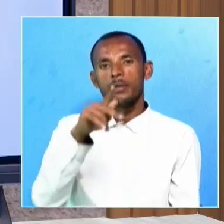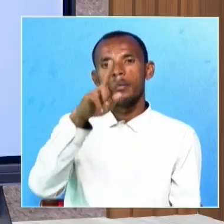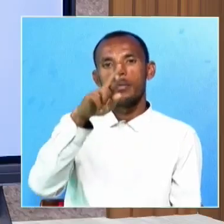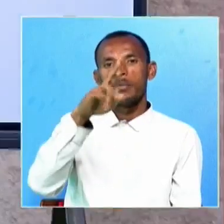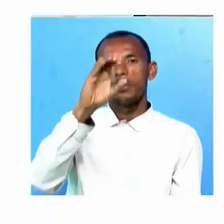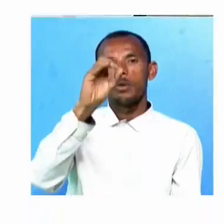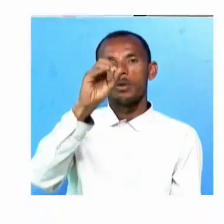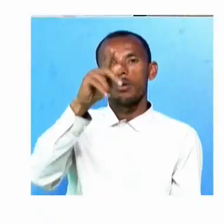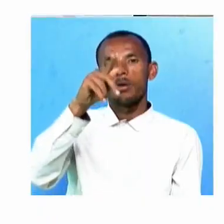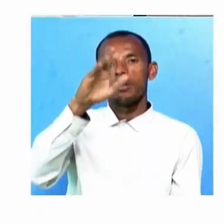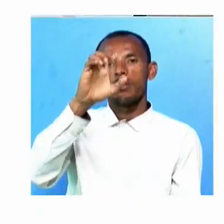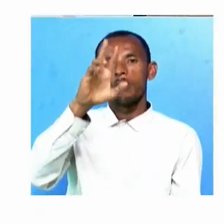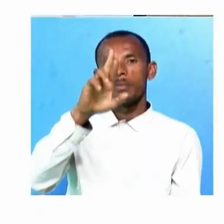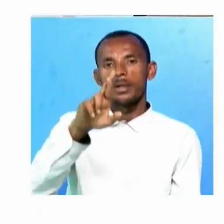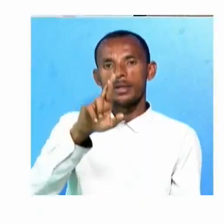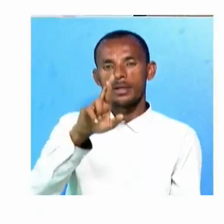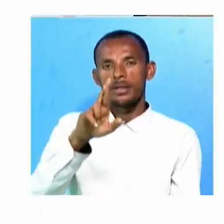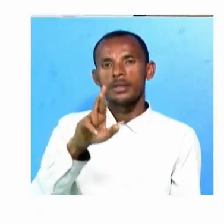Proper